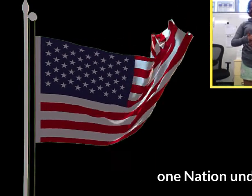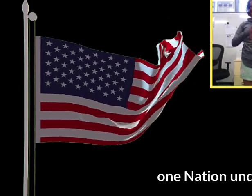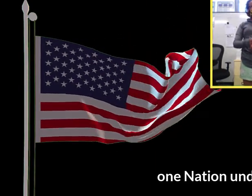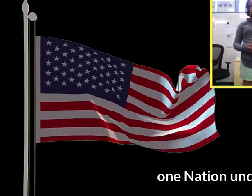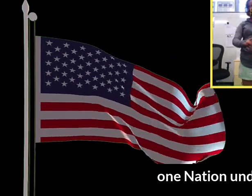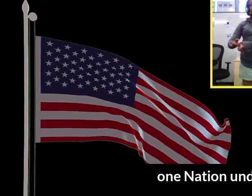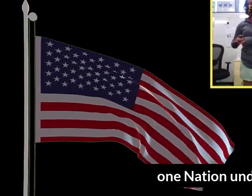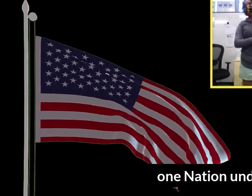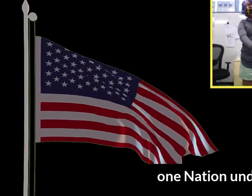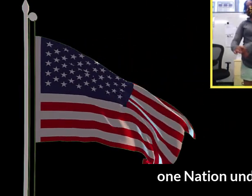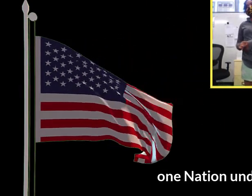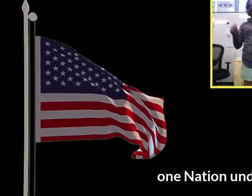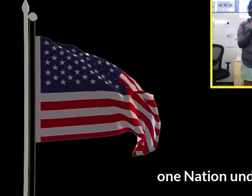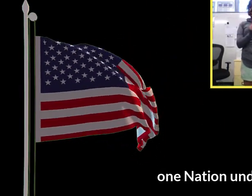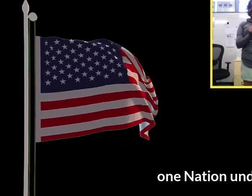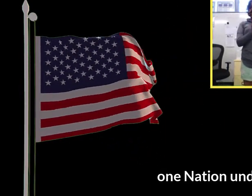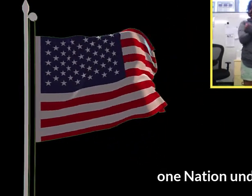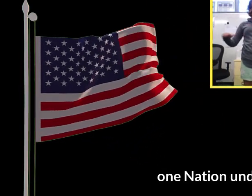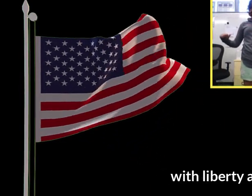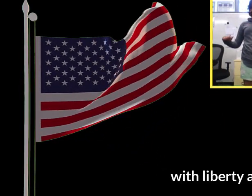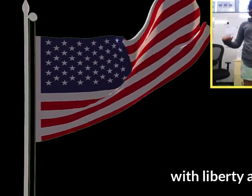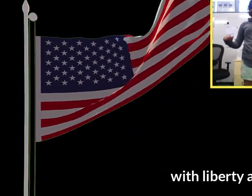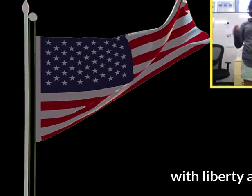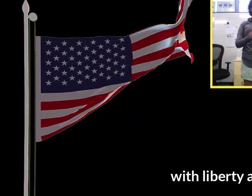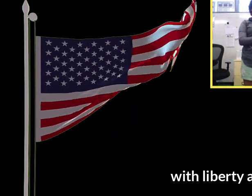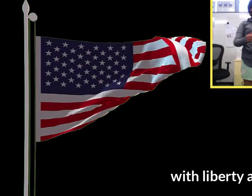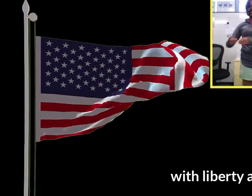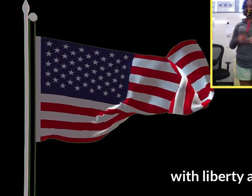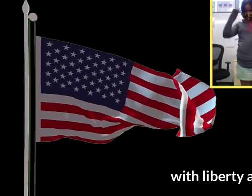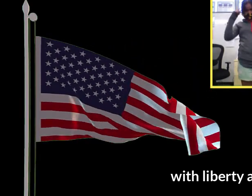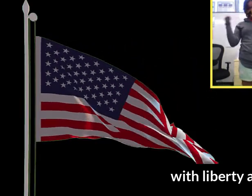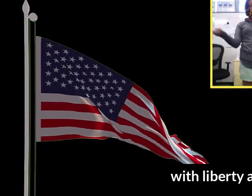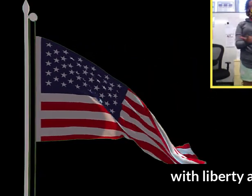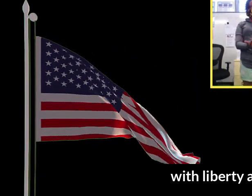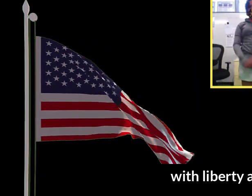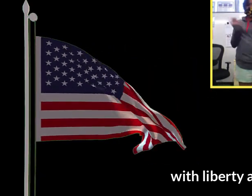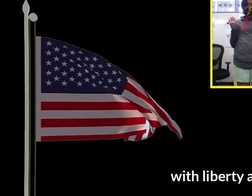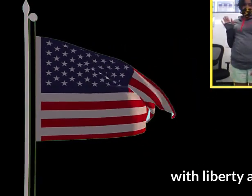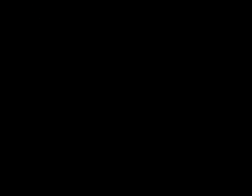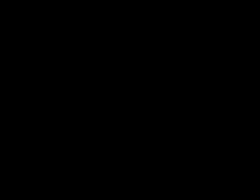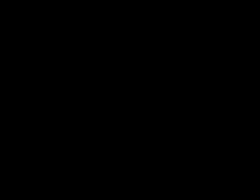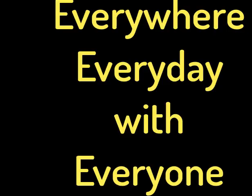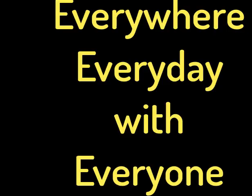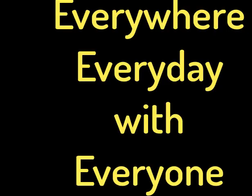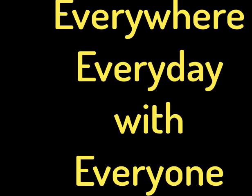one nation, under God, indivisible, with liberty and justice for all.